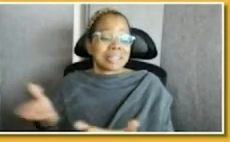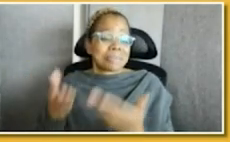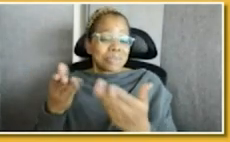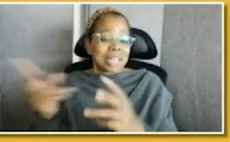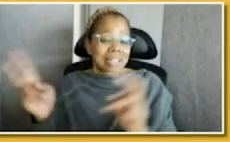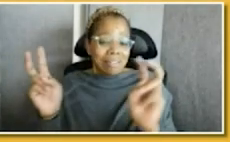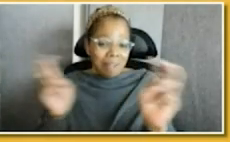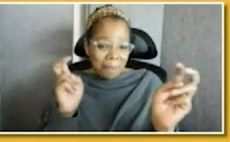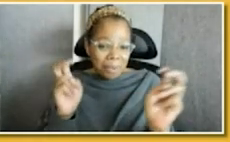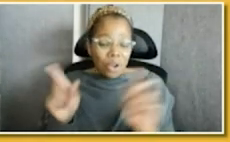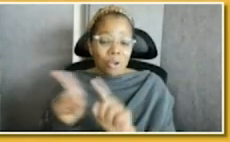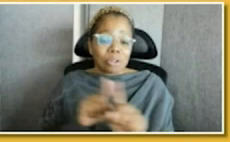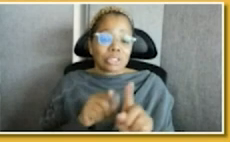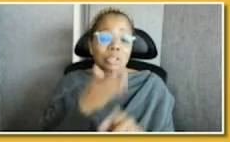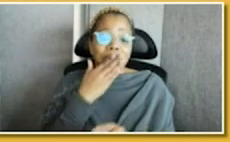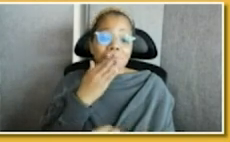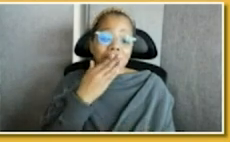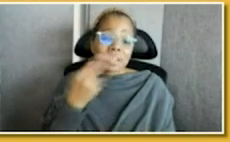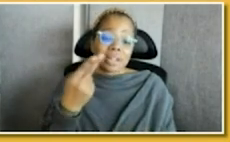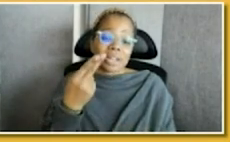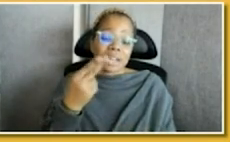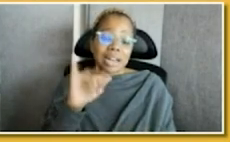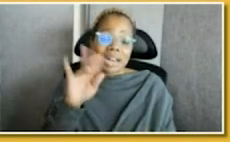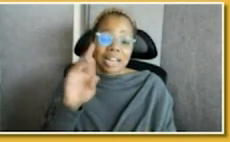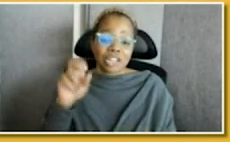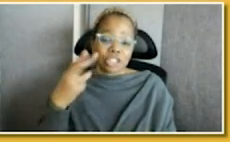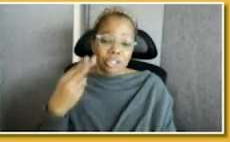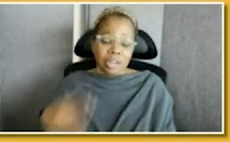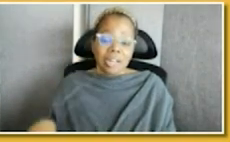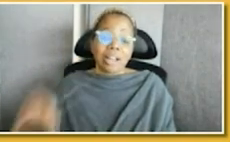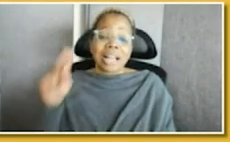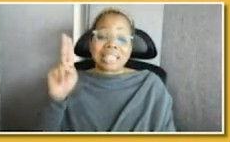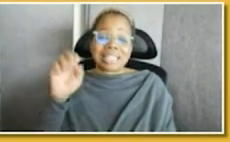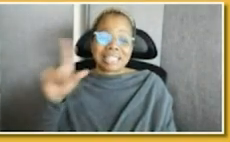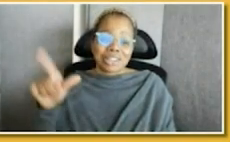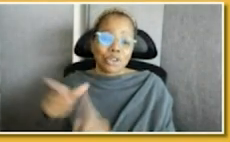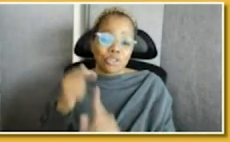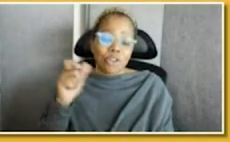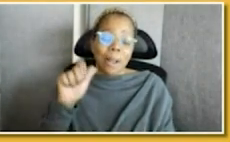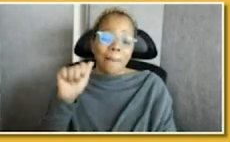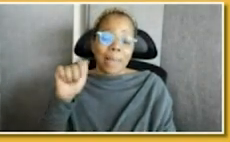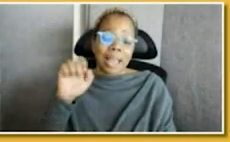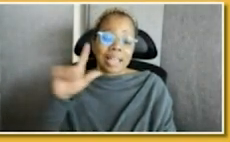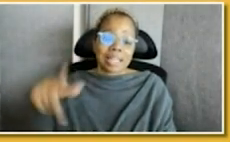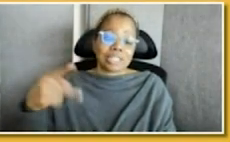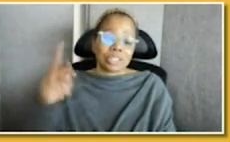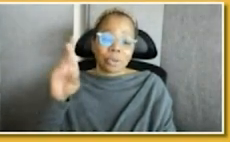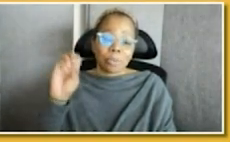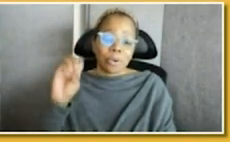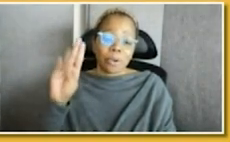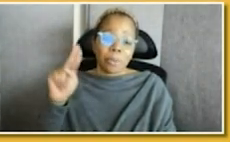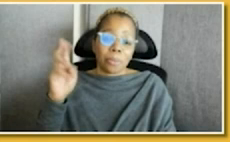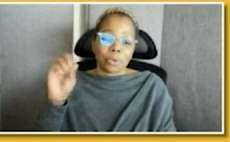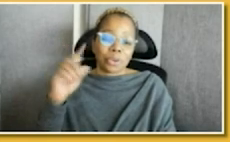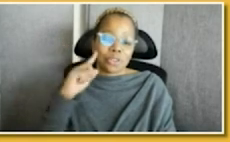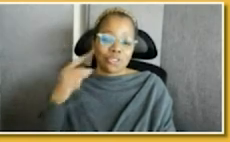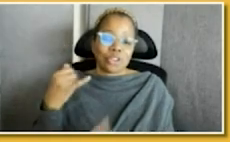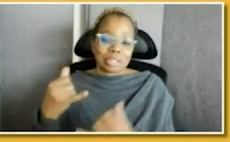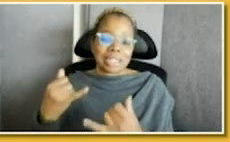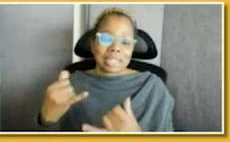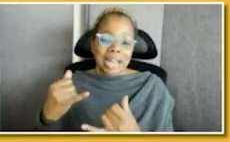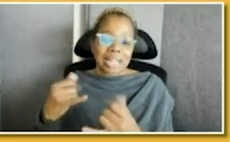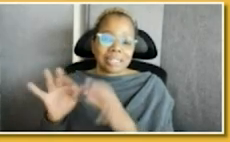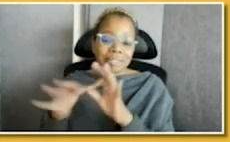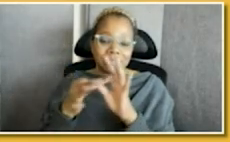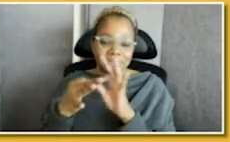also want to thank Hidra Hamid and Neil Cordova from ASL Pro Bono for providing tonight's inspiration. And again,